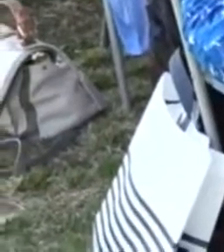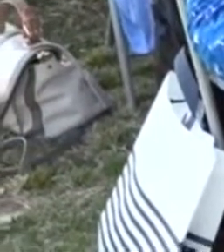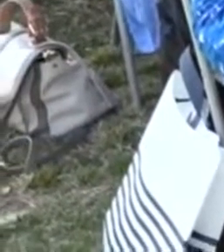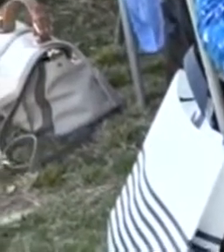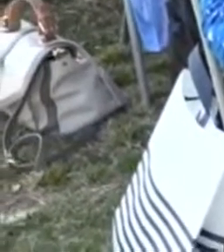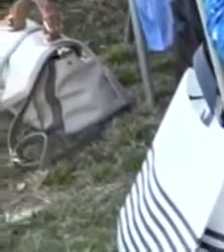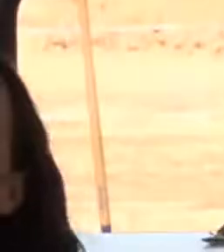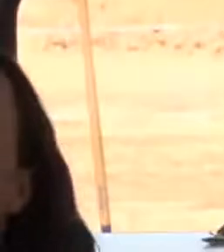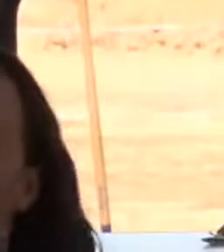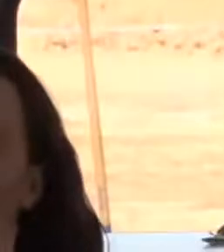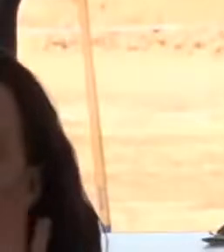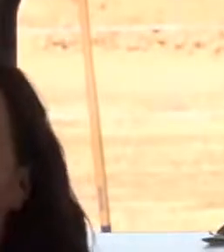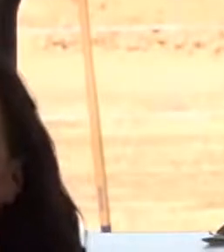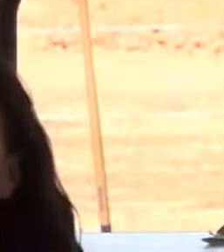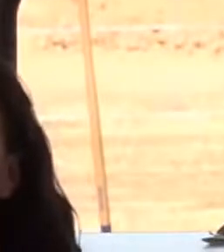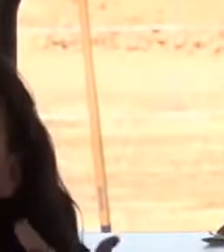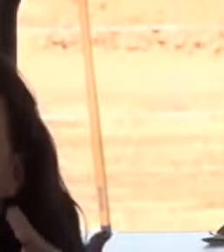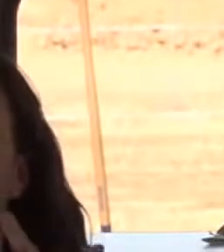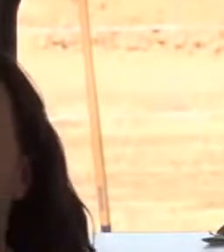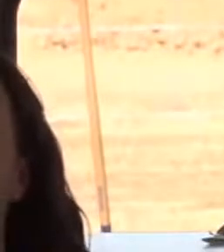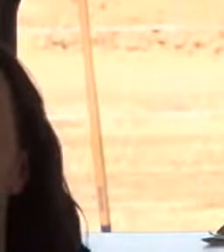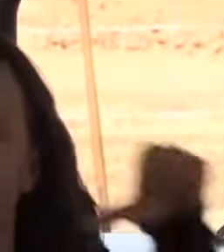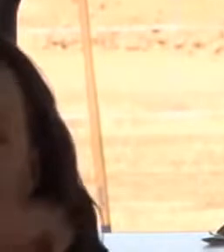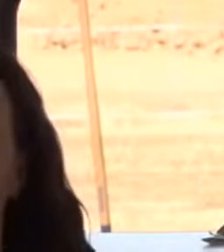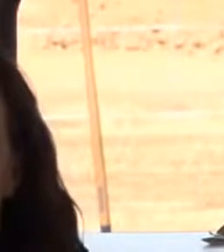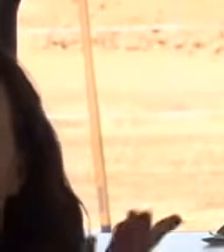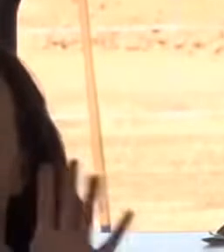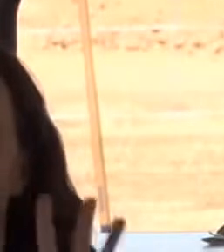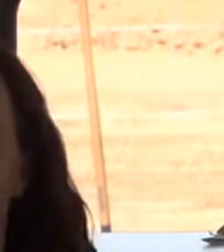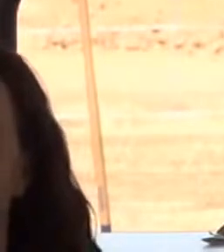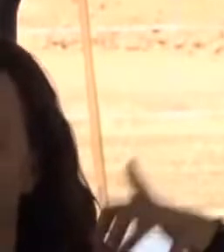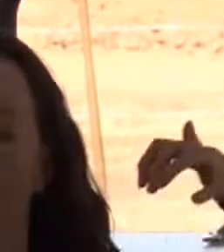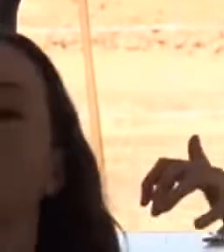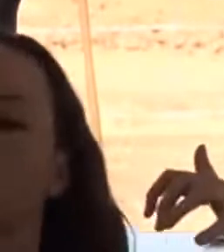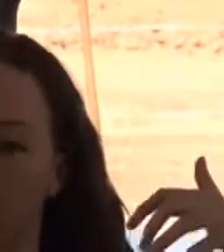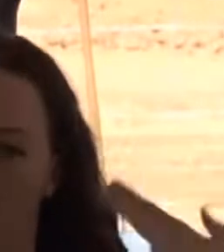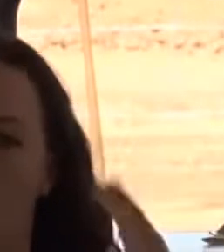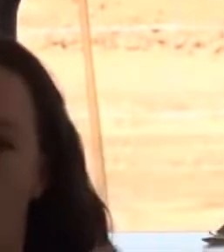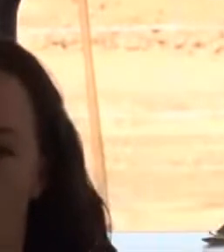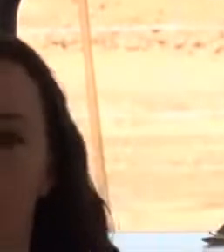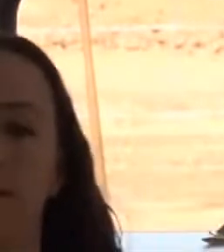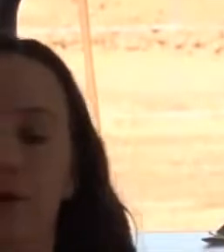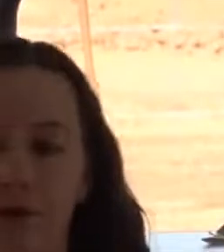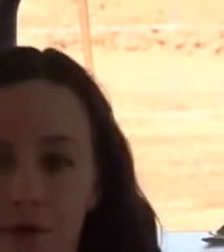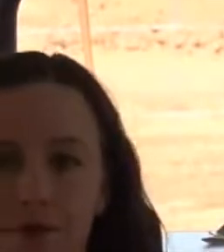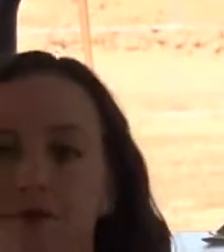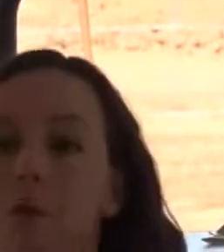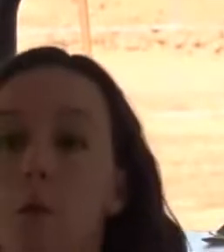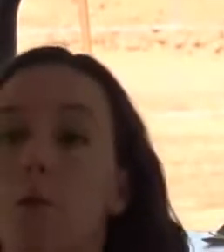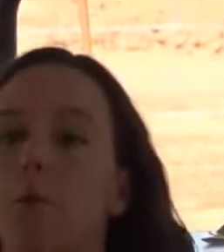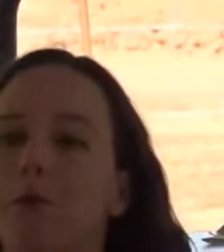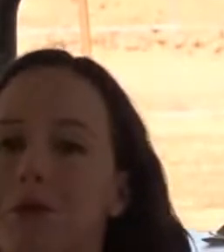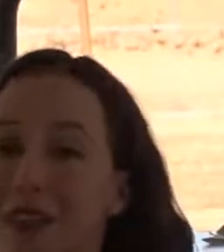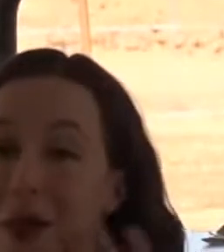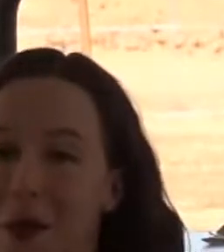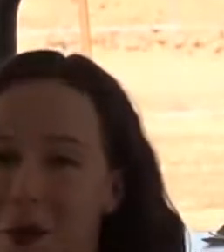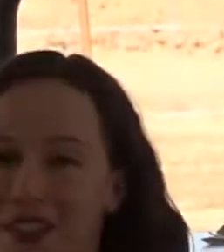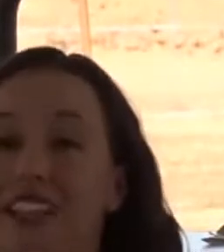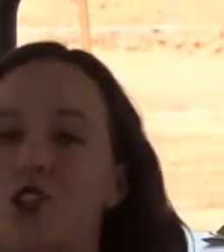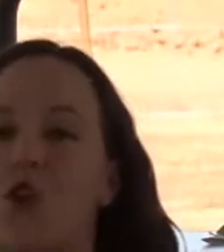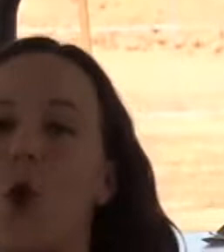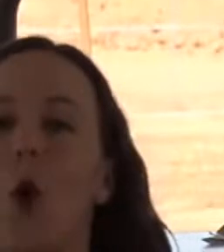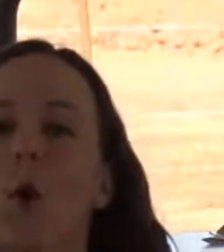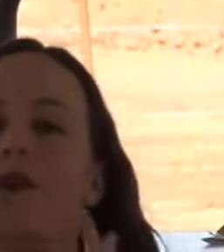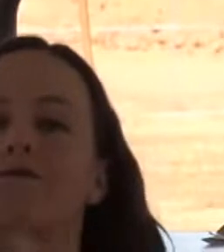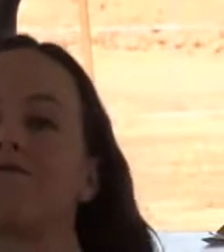And we will have a large science lecture hall, but like all things at Clovis, we